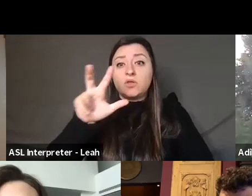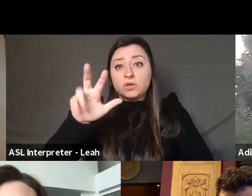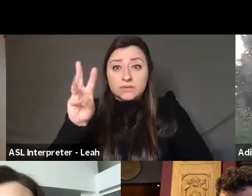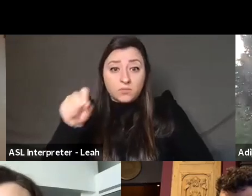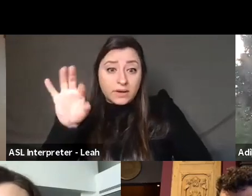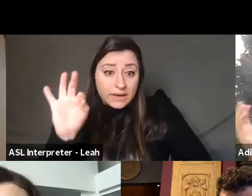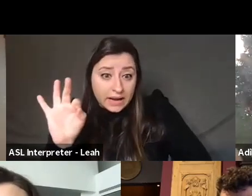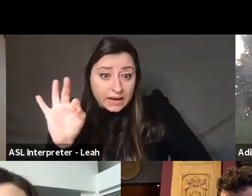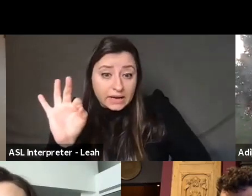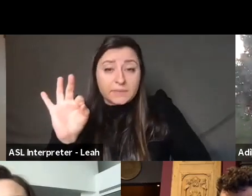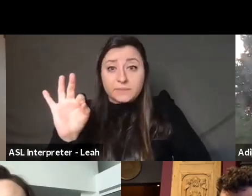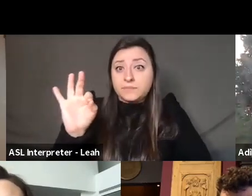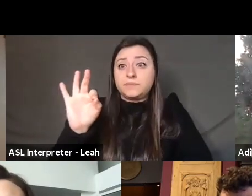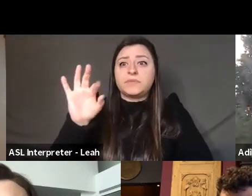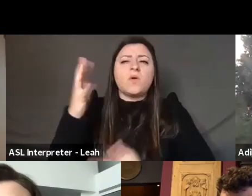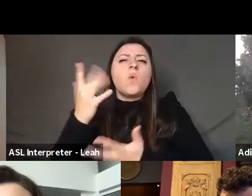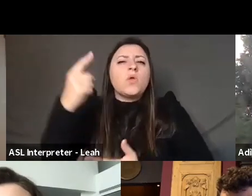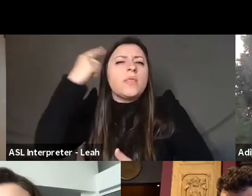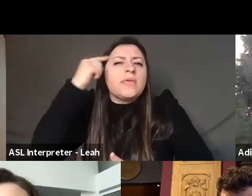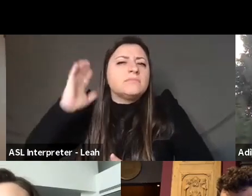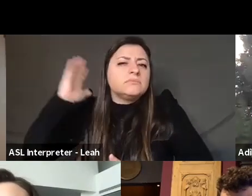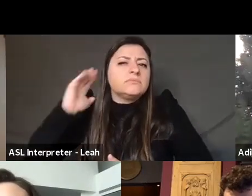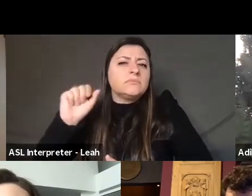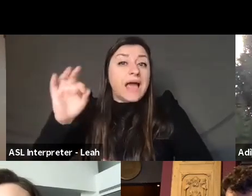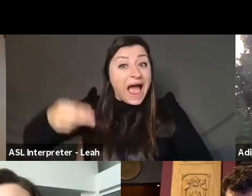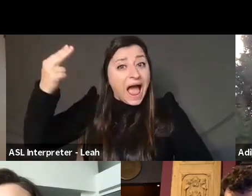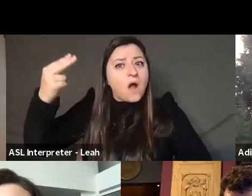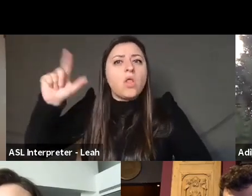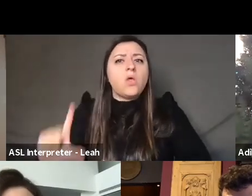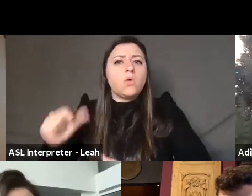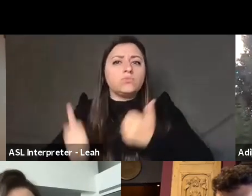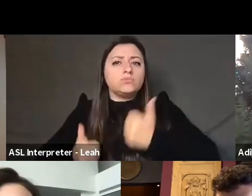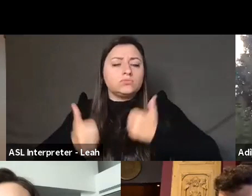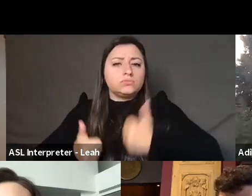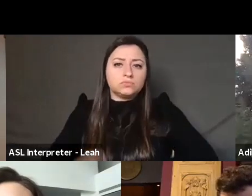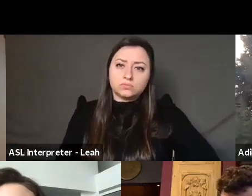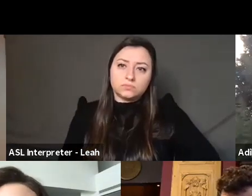4,636.9. What was it in 1992? What do you reckon? Was it higher or was it lower? In